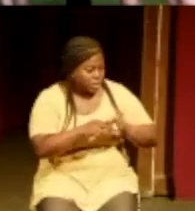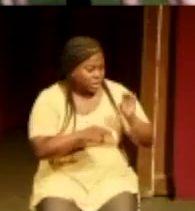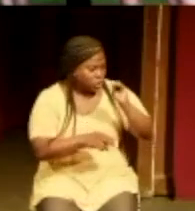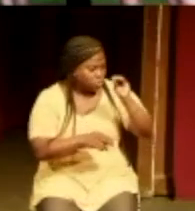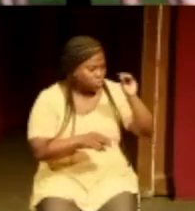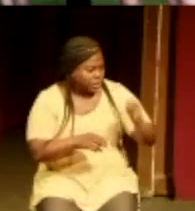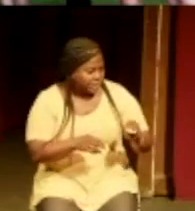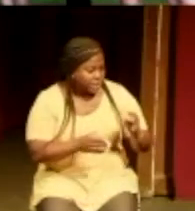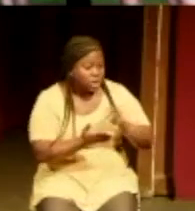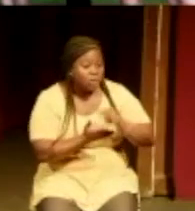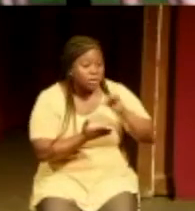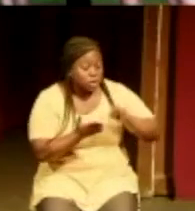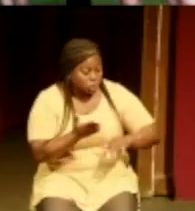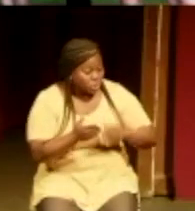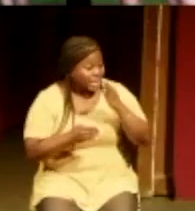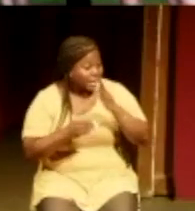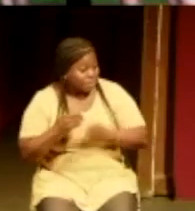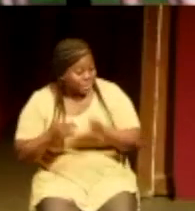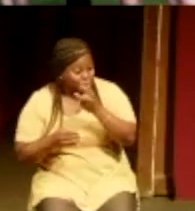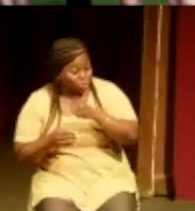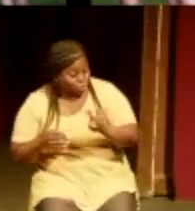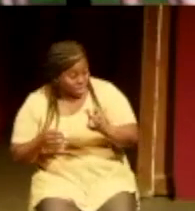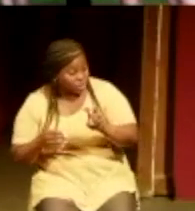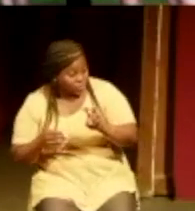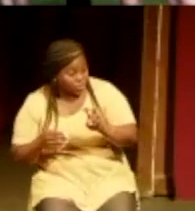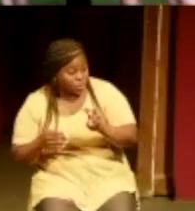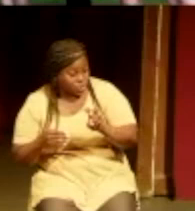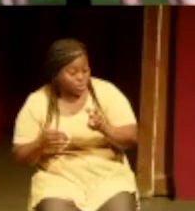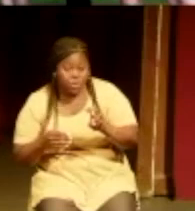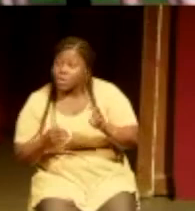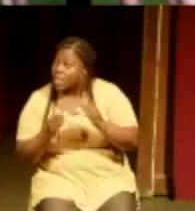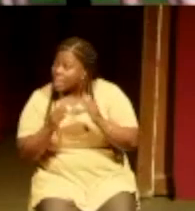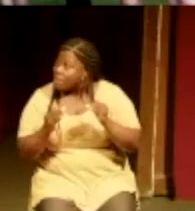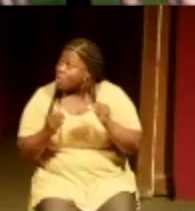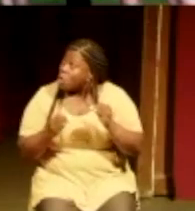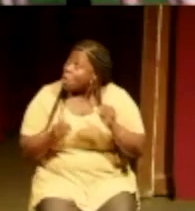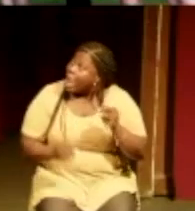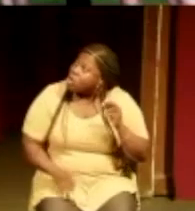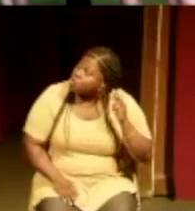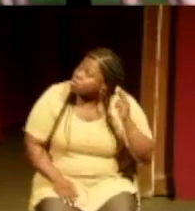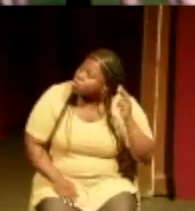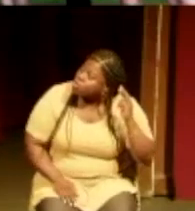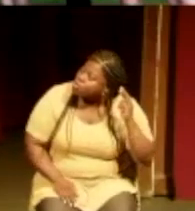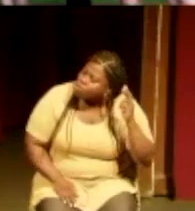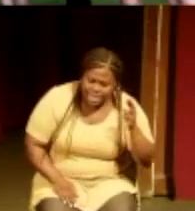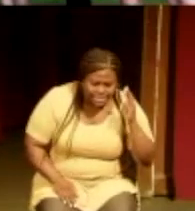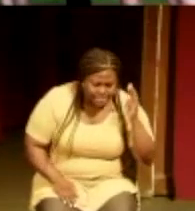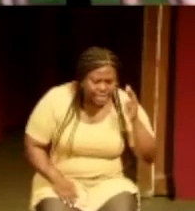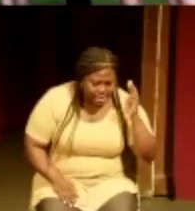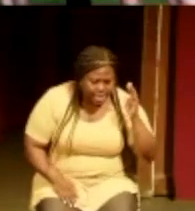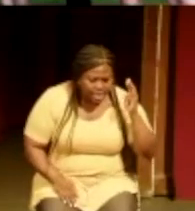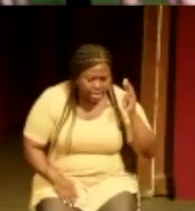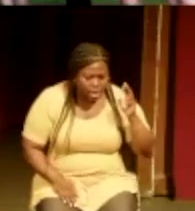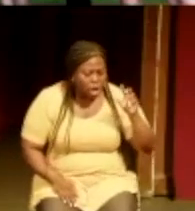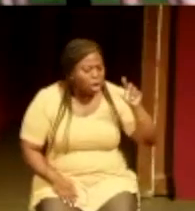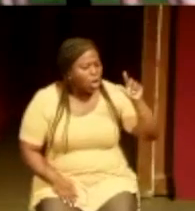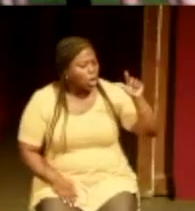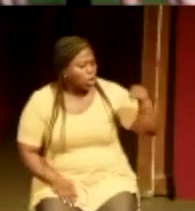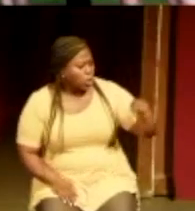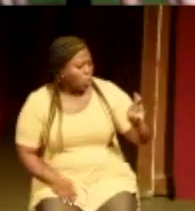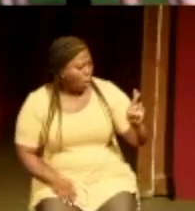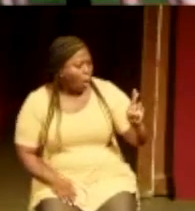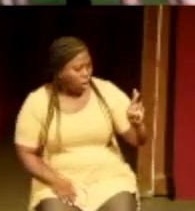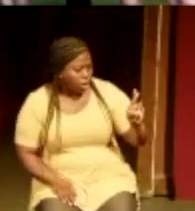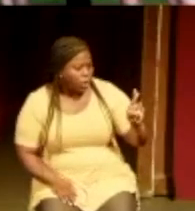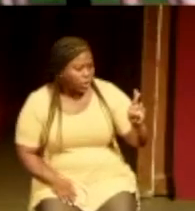that complete both their transfer level quantitative reasoning, QR, formerly known as math, as well as transfer level English in their